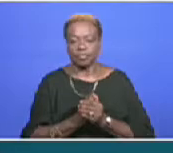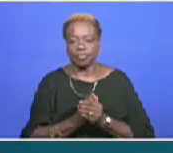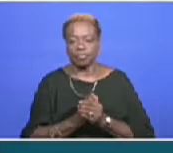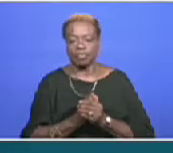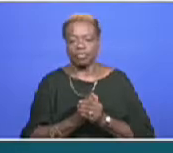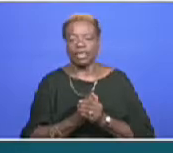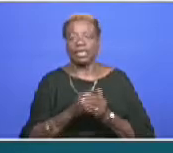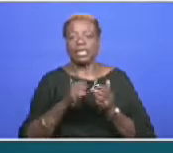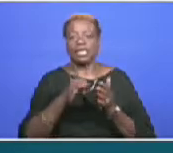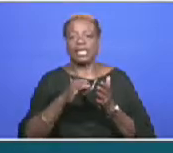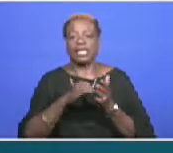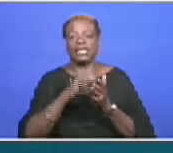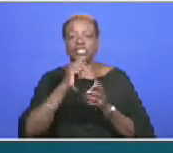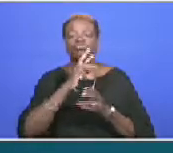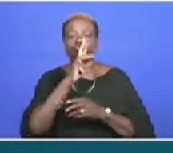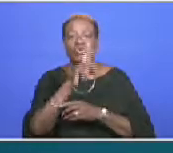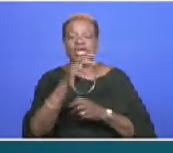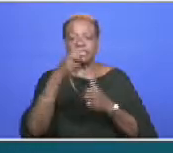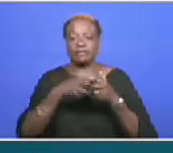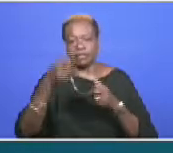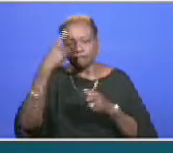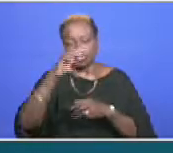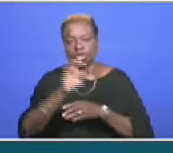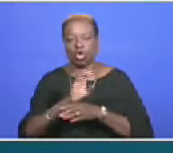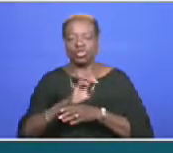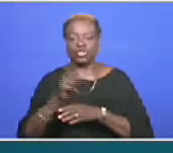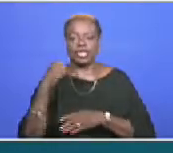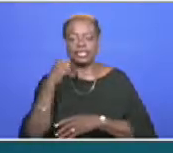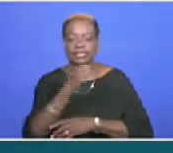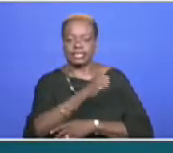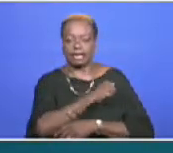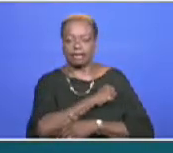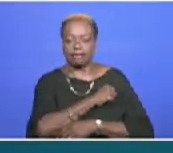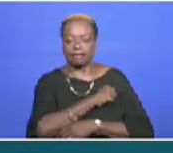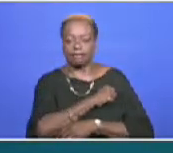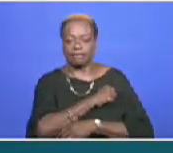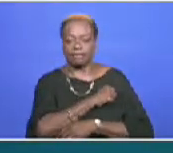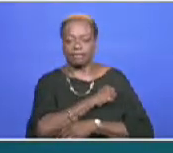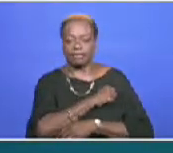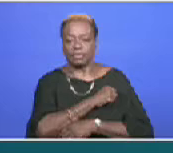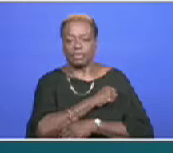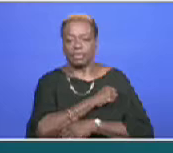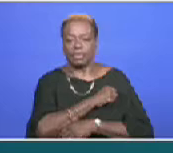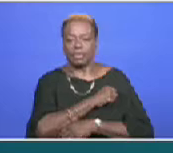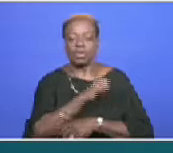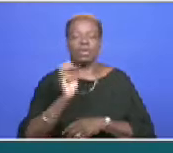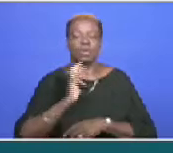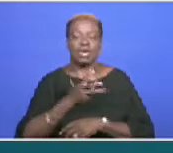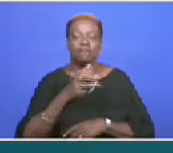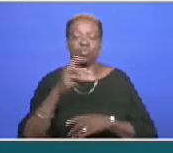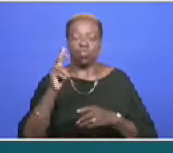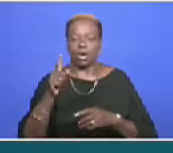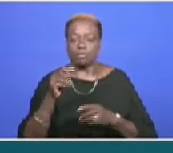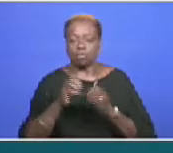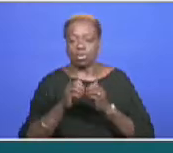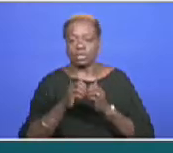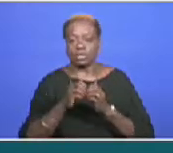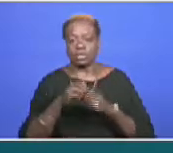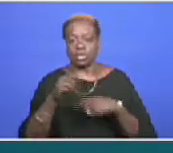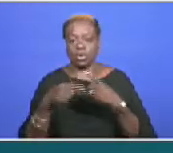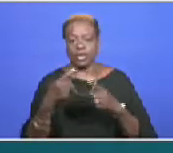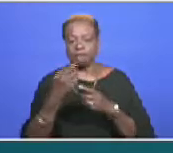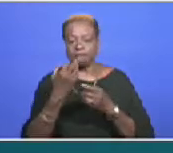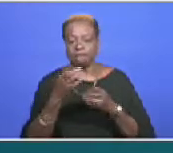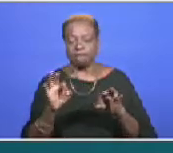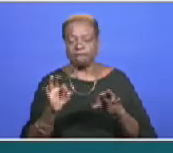difficult for the coaching staff, but we have one more cut to go, and that's going to be down on next week down there in Freeport. So I think we